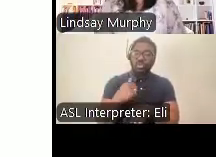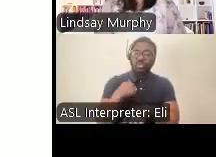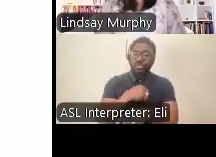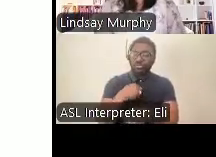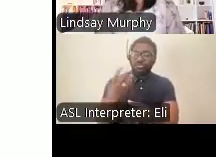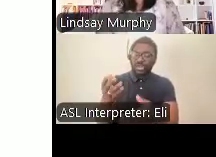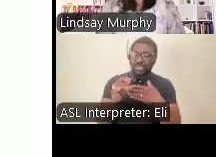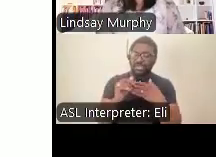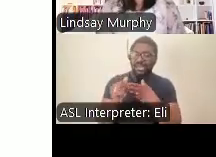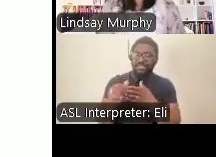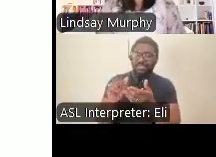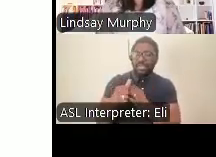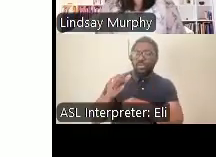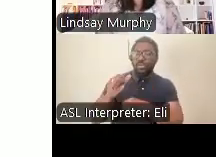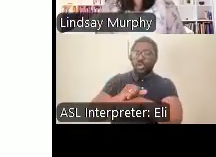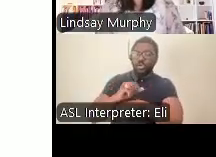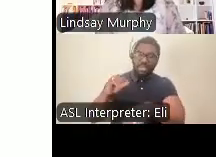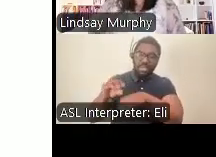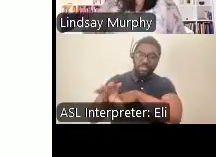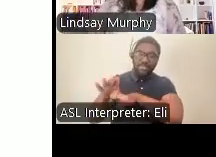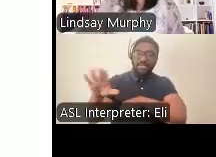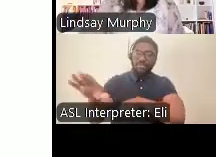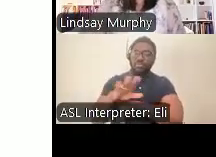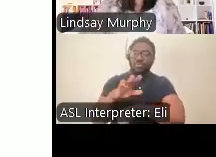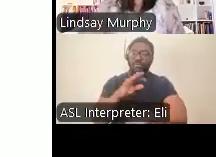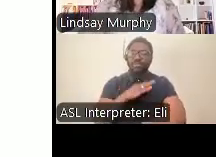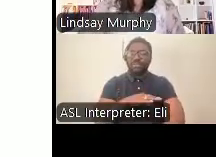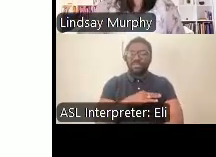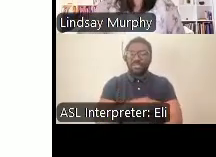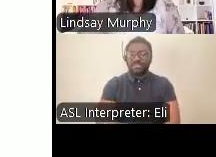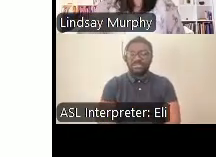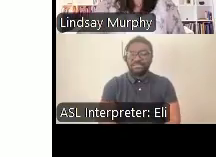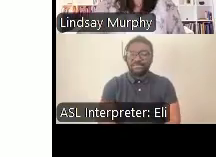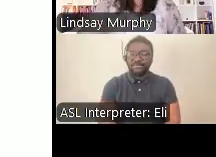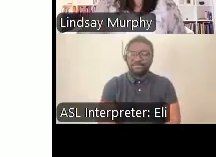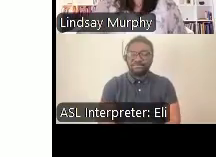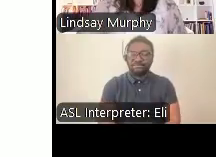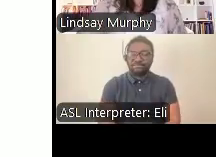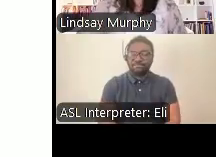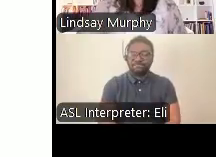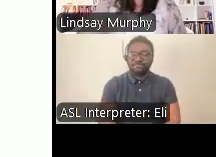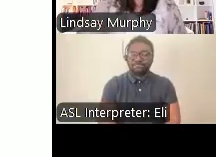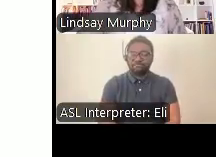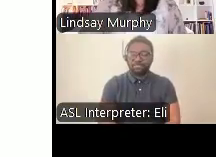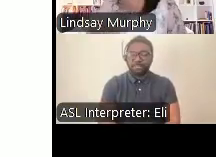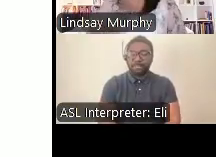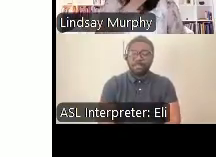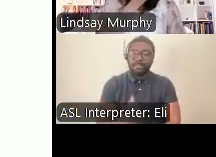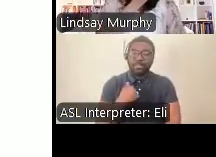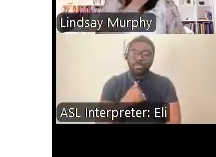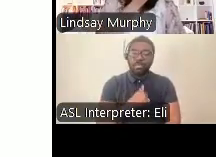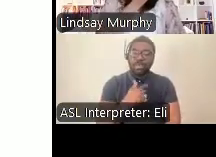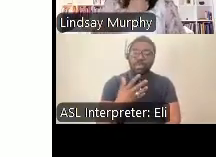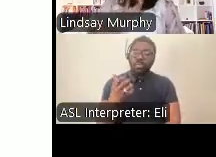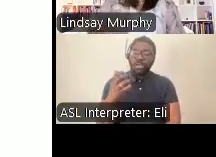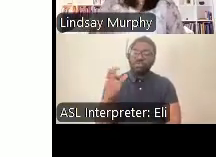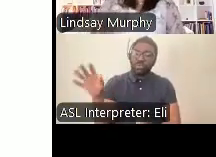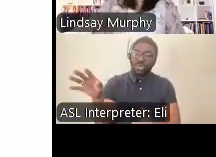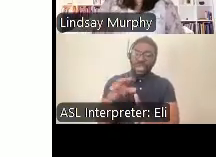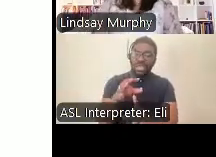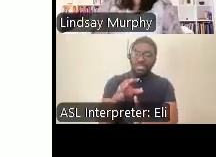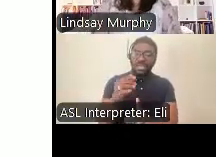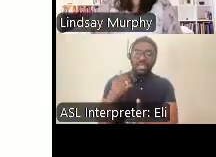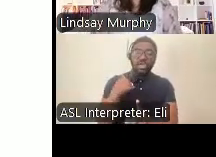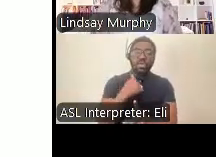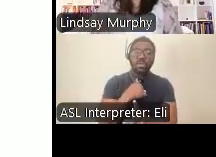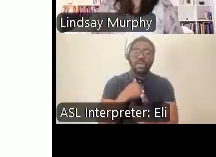working would impact those benefits. We want to highlight locally here, we have what's called